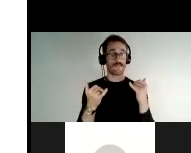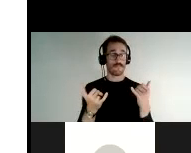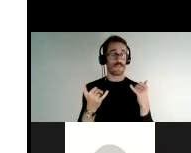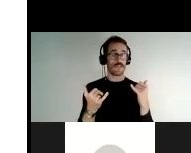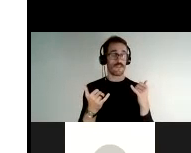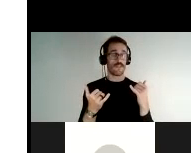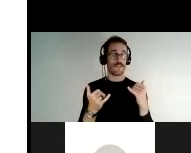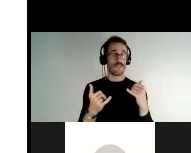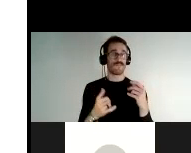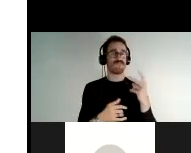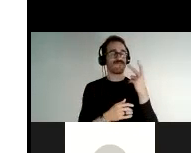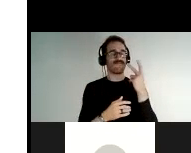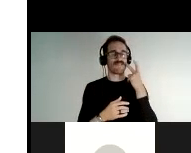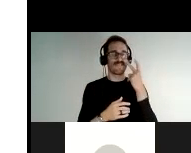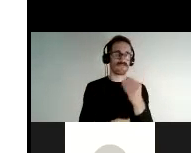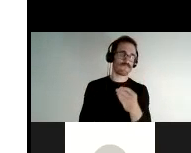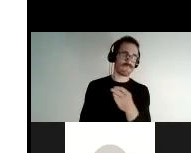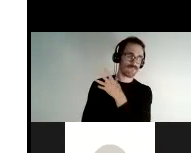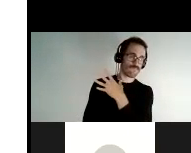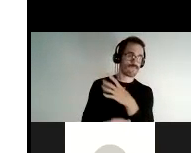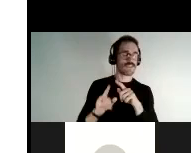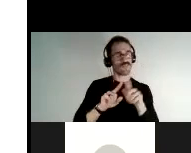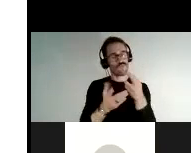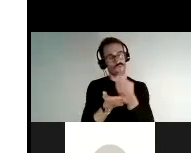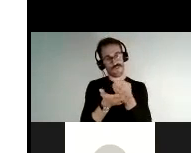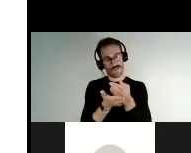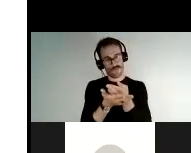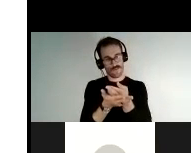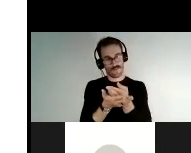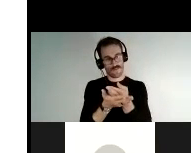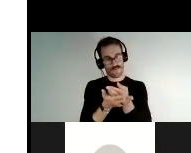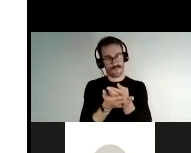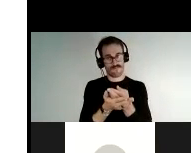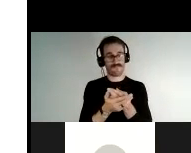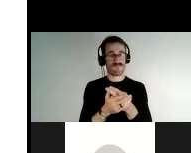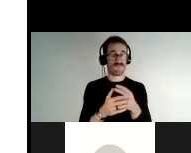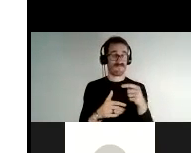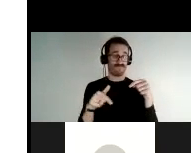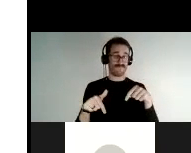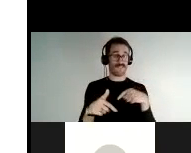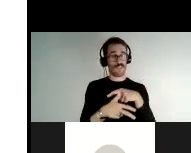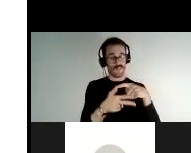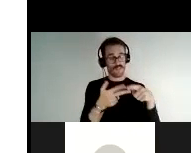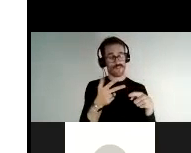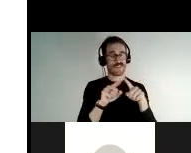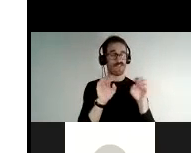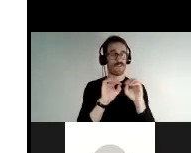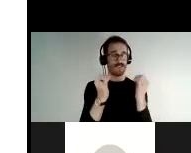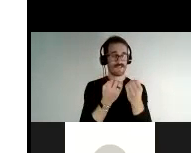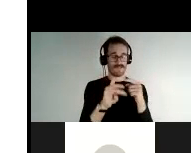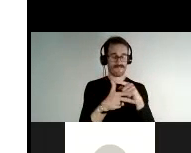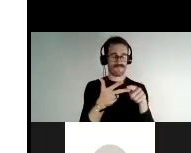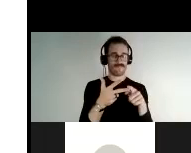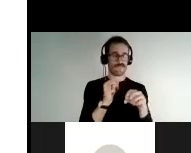resources that are available to you. So below are the 3 organizations that are sponsoring this series,